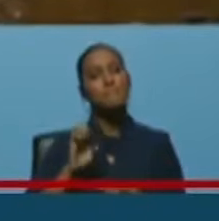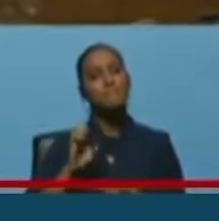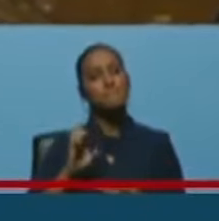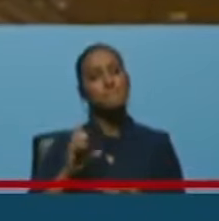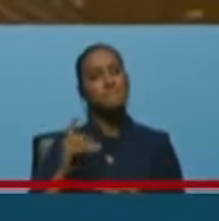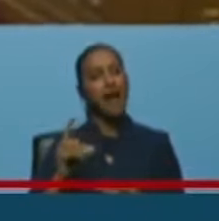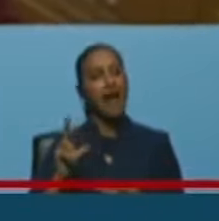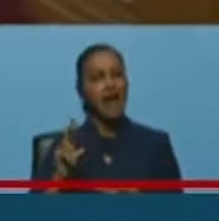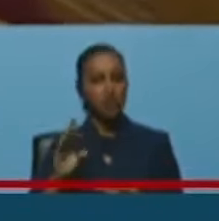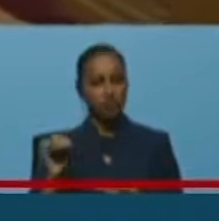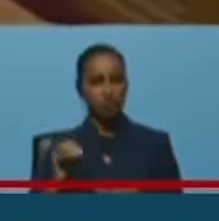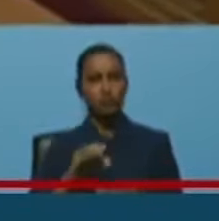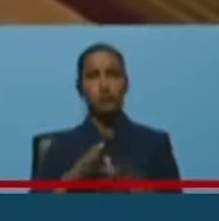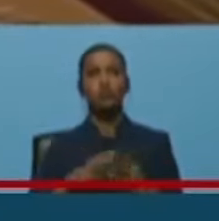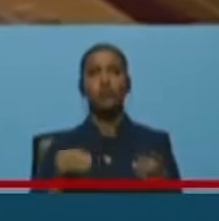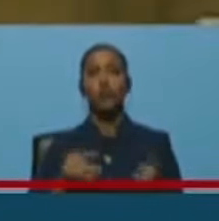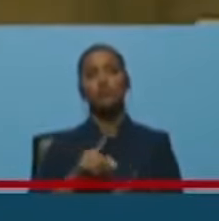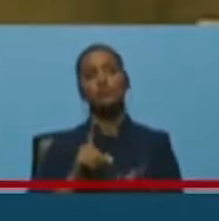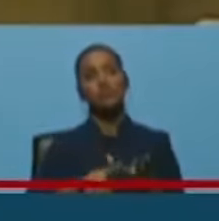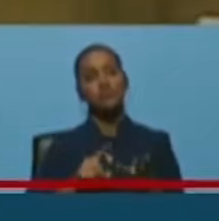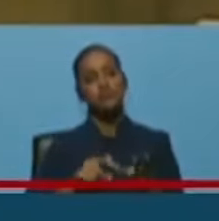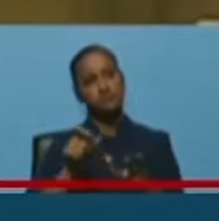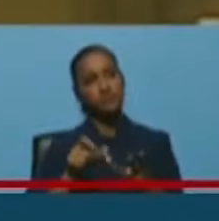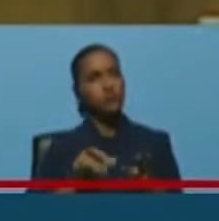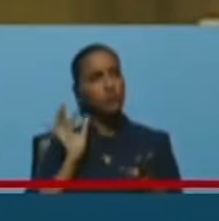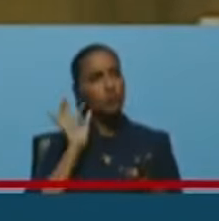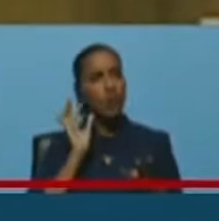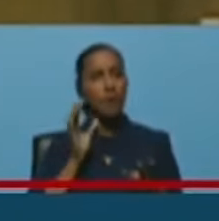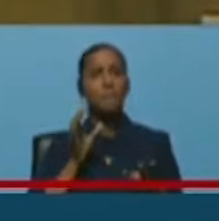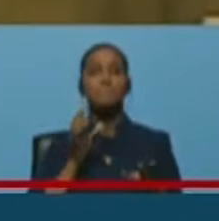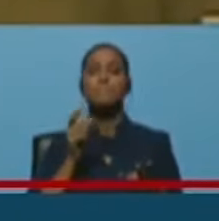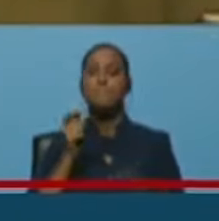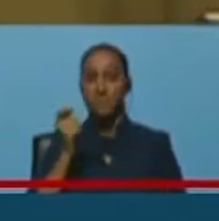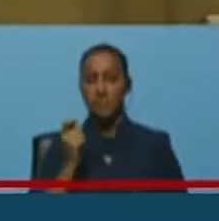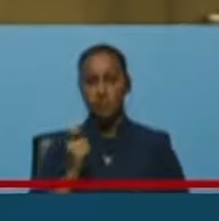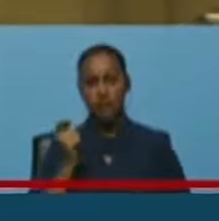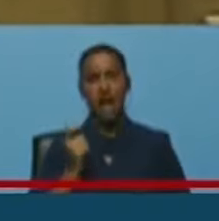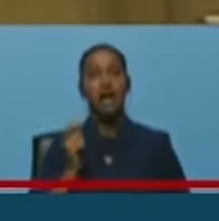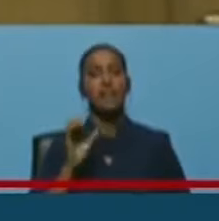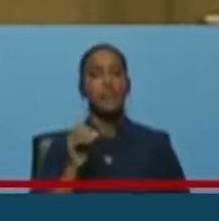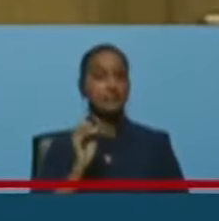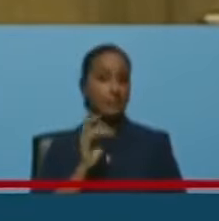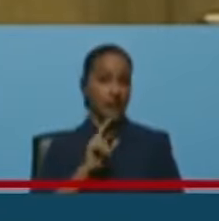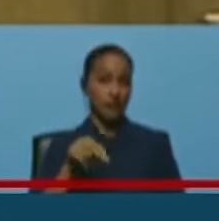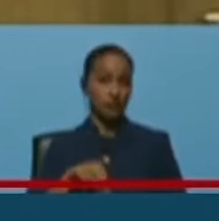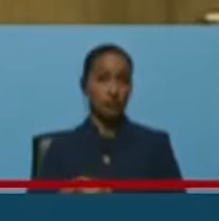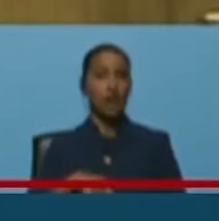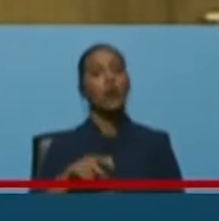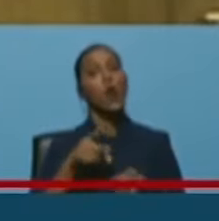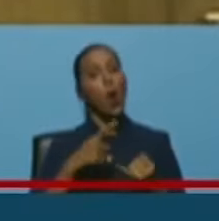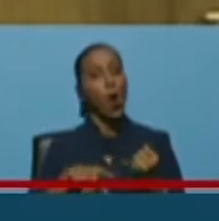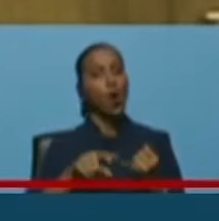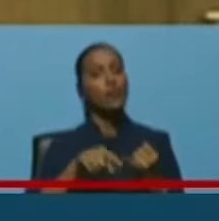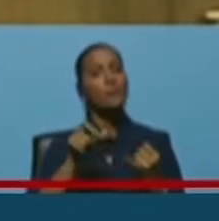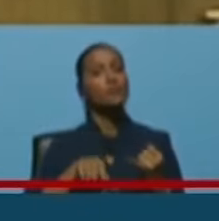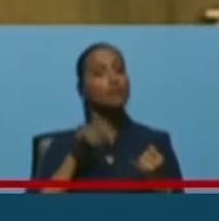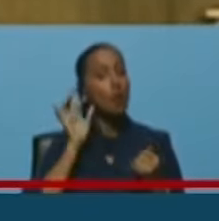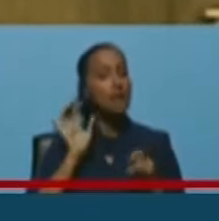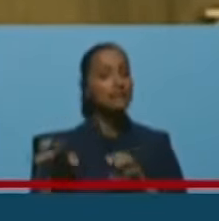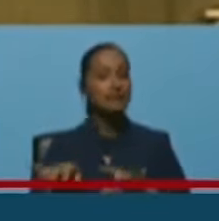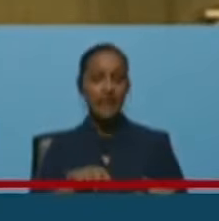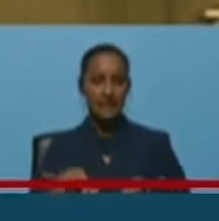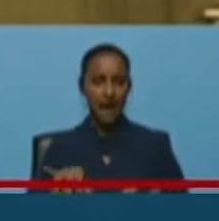of a parallel National Electoral Council to replace the official results. Moncada pointed out that the U.S. strategy